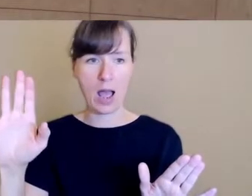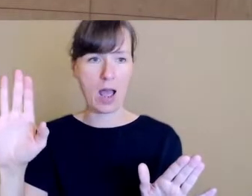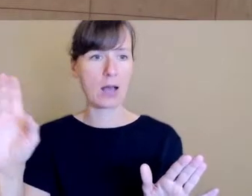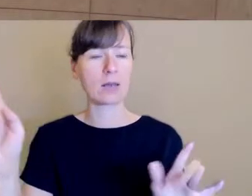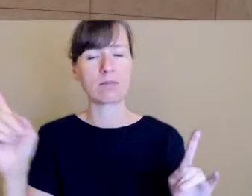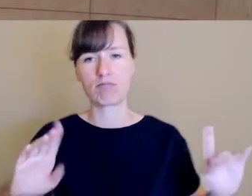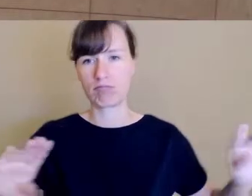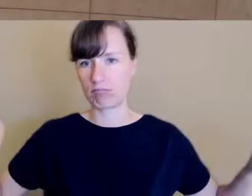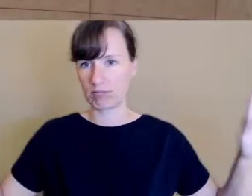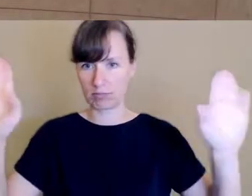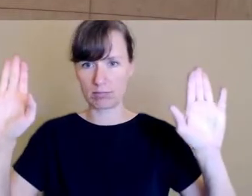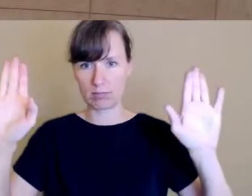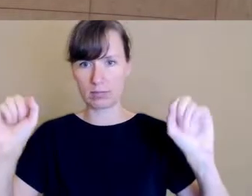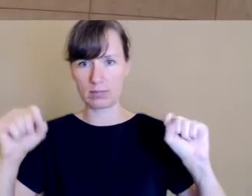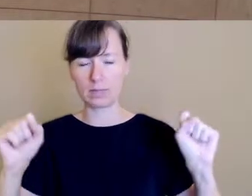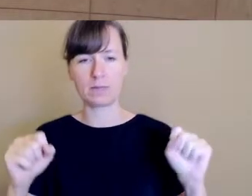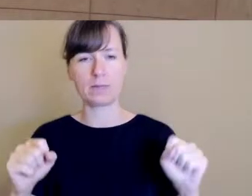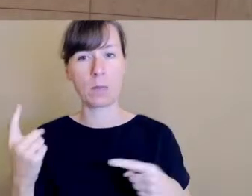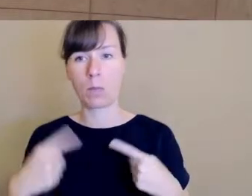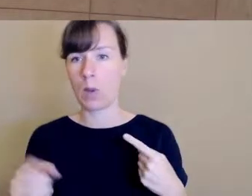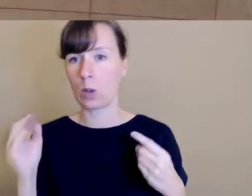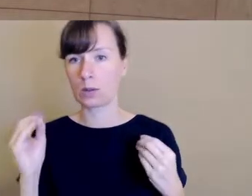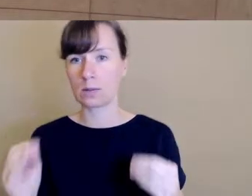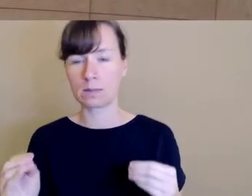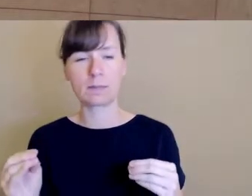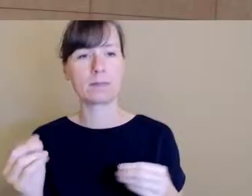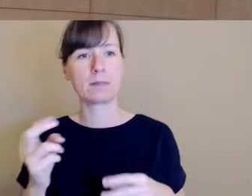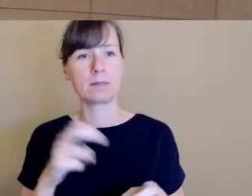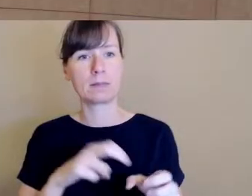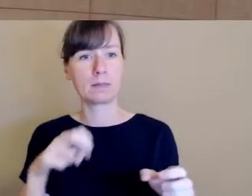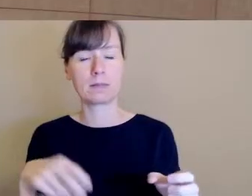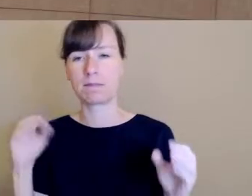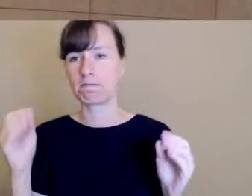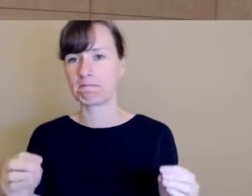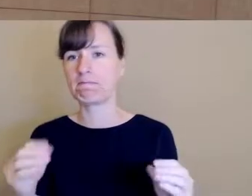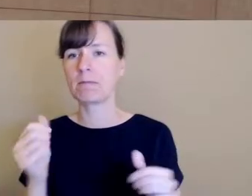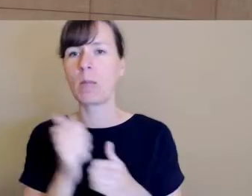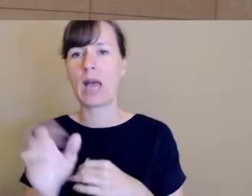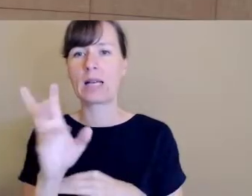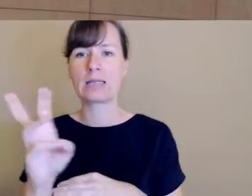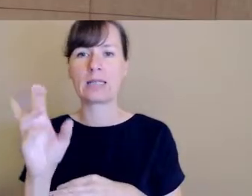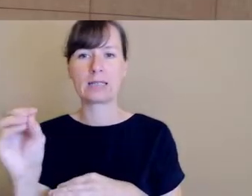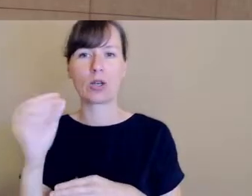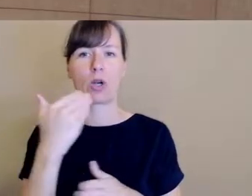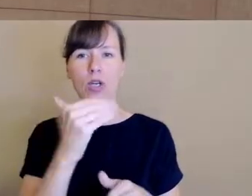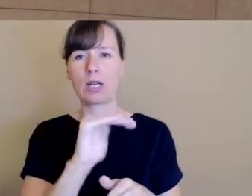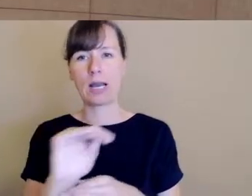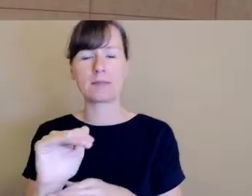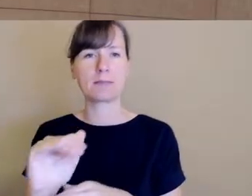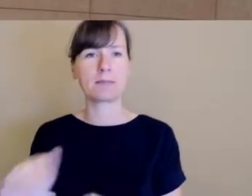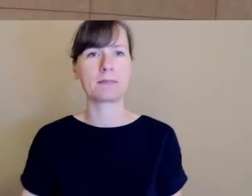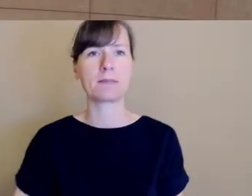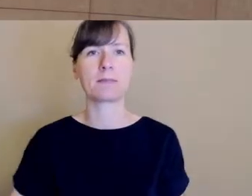Any opposed? Any abstentions? It passes 6-0. Have a good night.